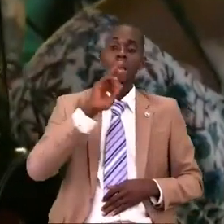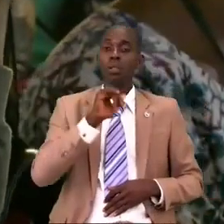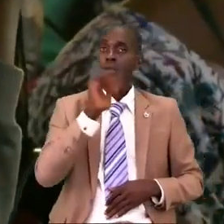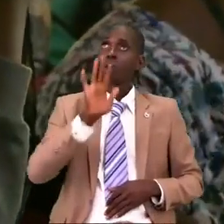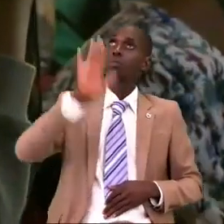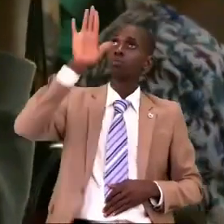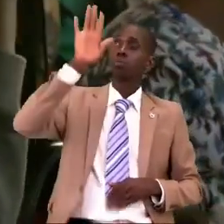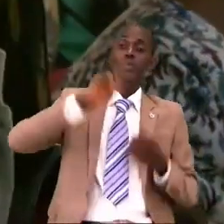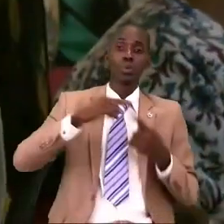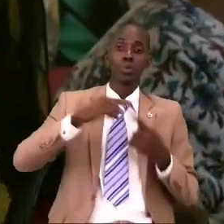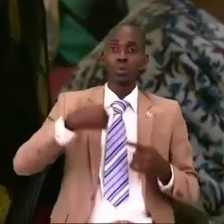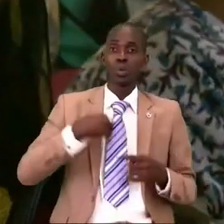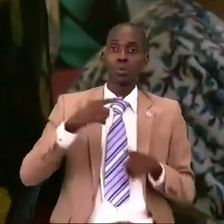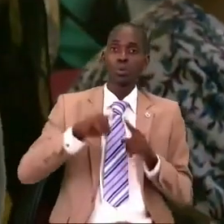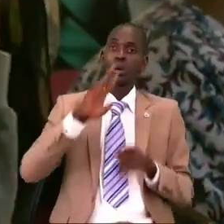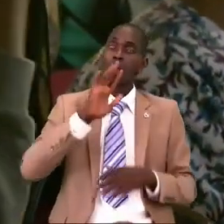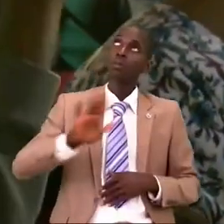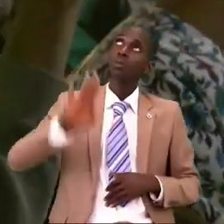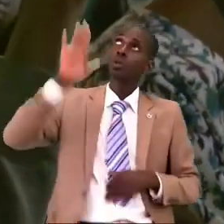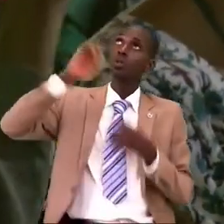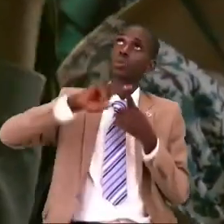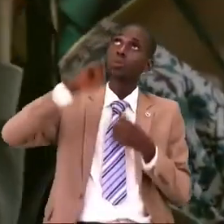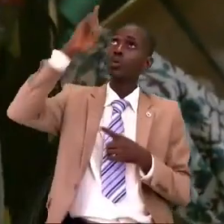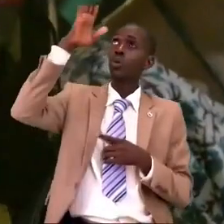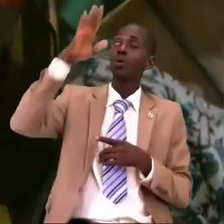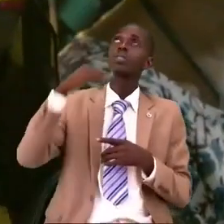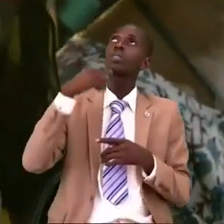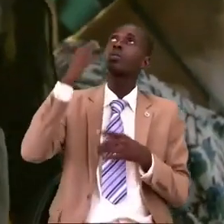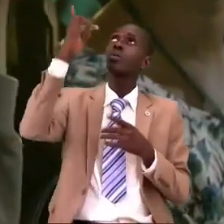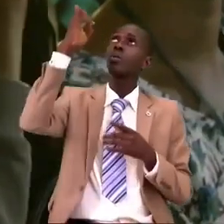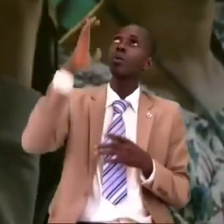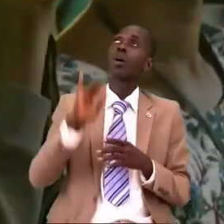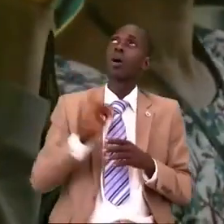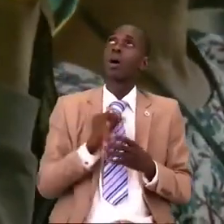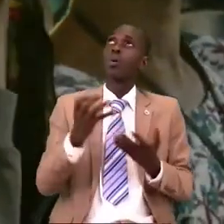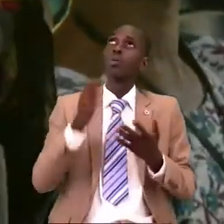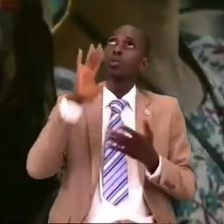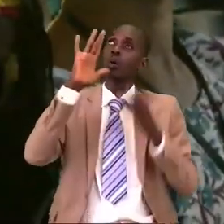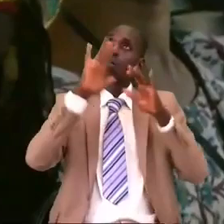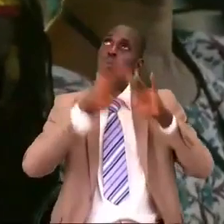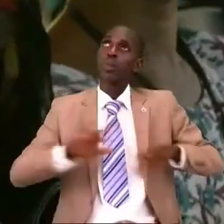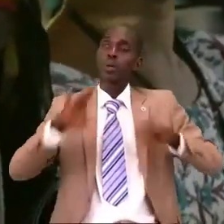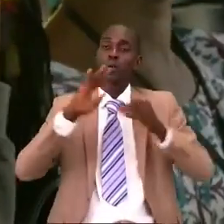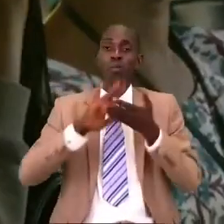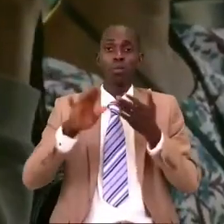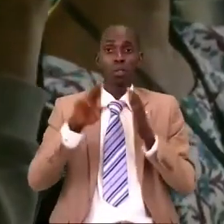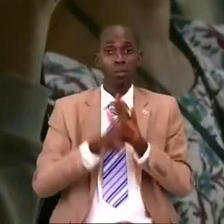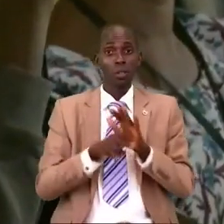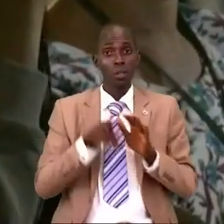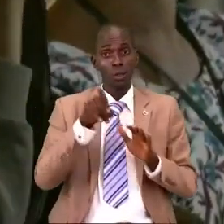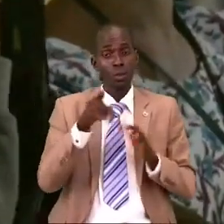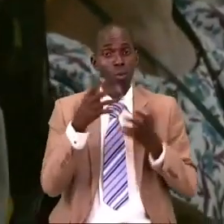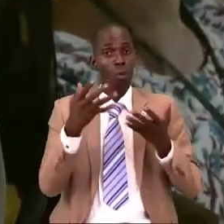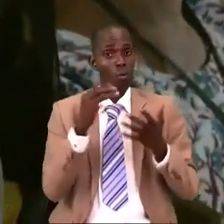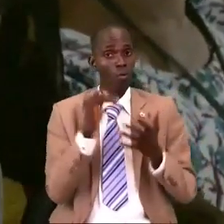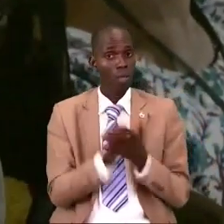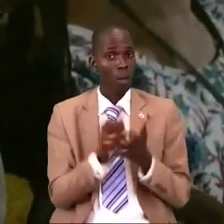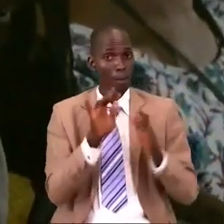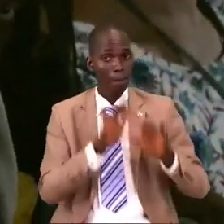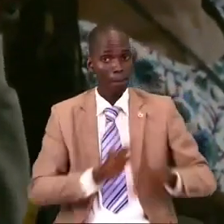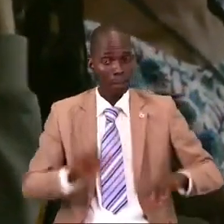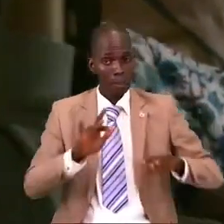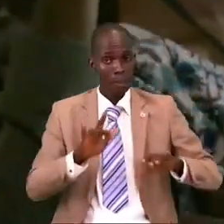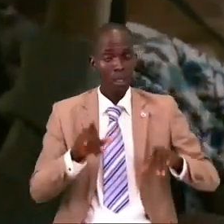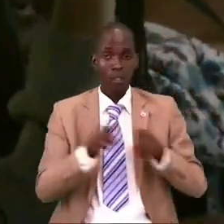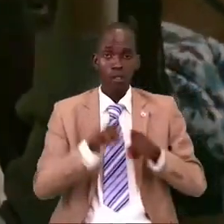stand up, you're standing up for Jesus, you're standing up for his salvation, you're standing up for his forgiveness.